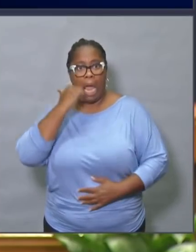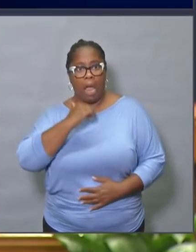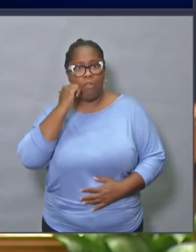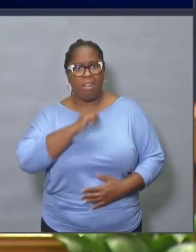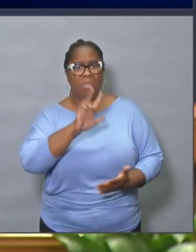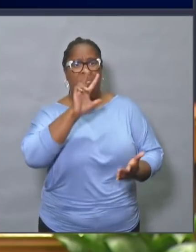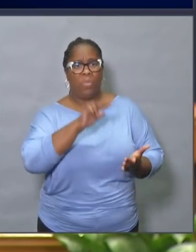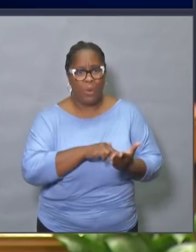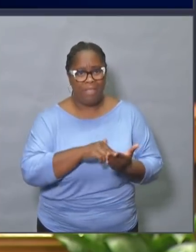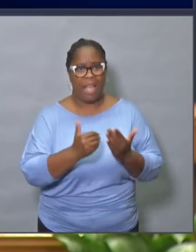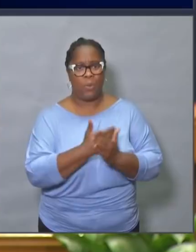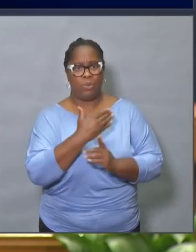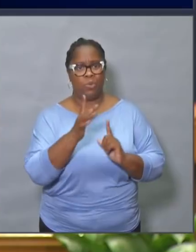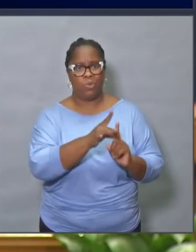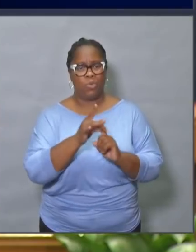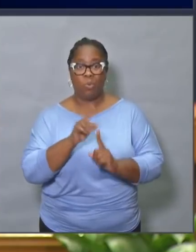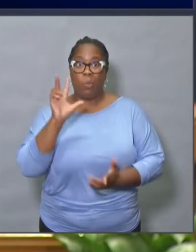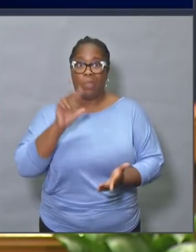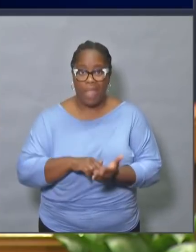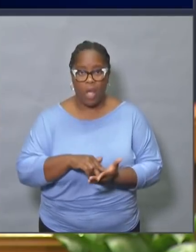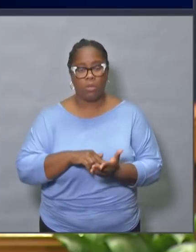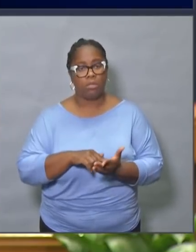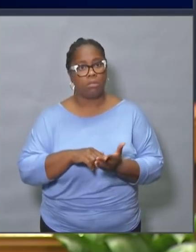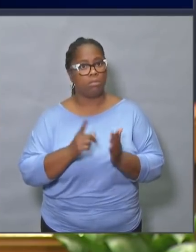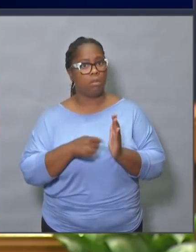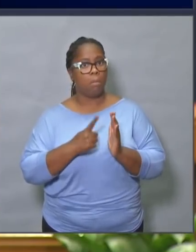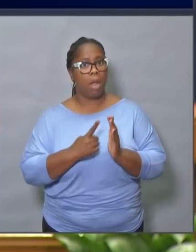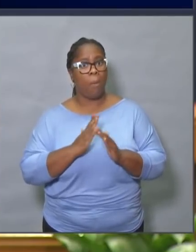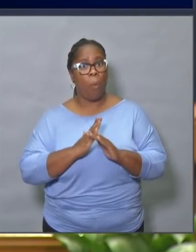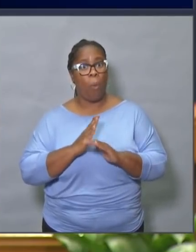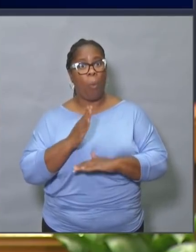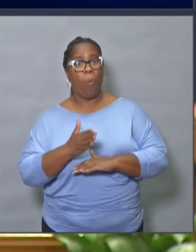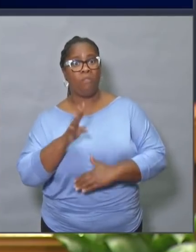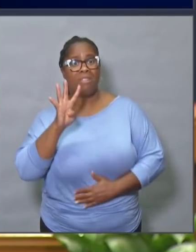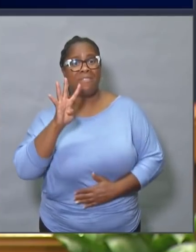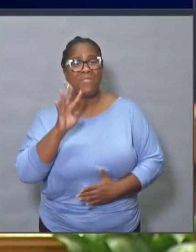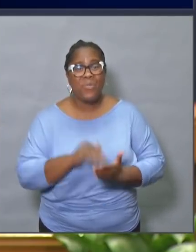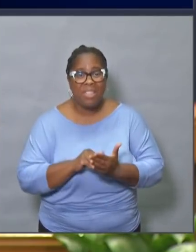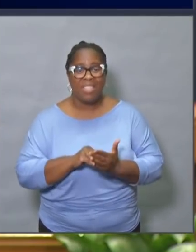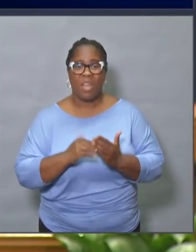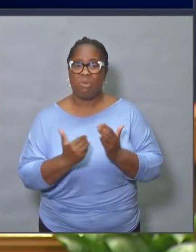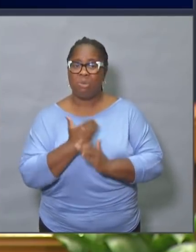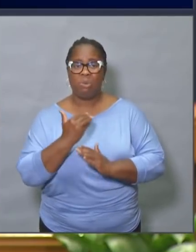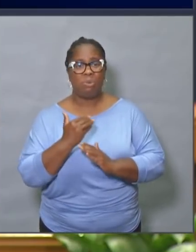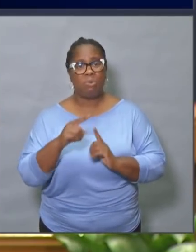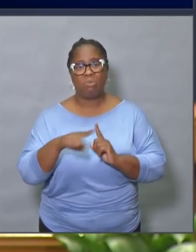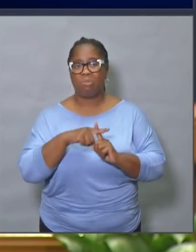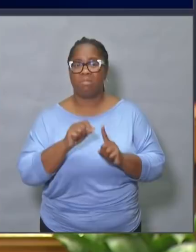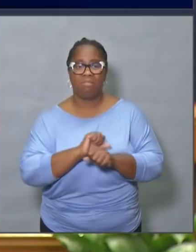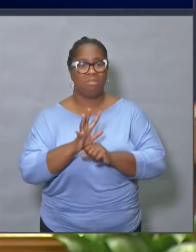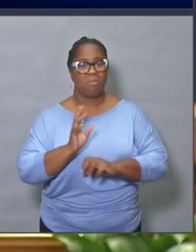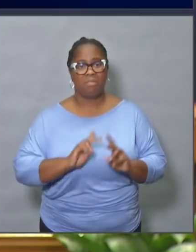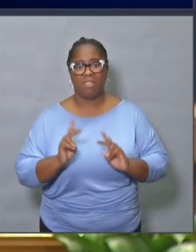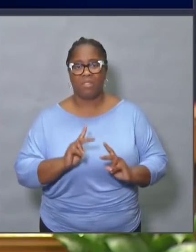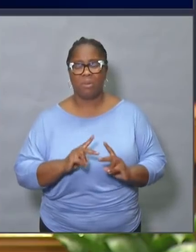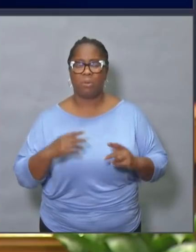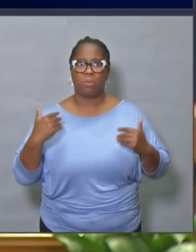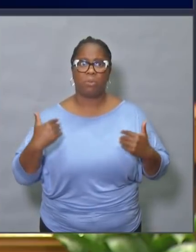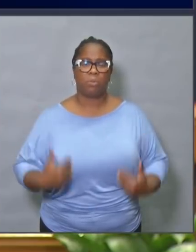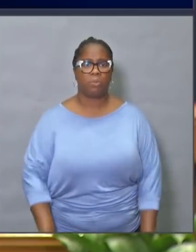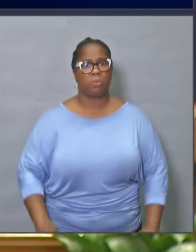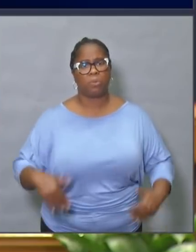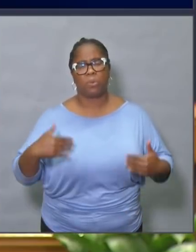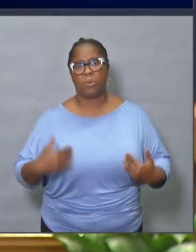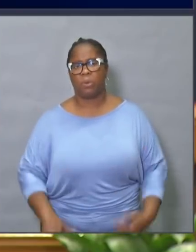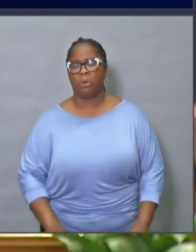new cases. On some days, we've had more than 4,000 new cases. The sheer scale of what we're seeing in